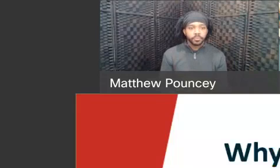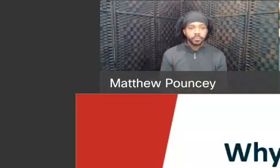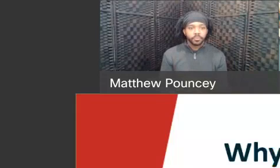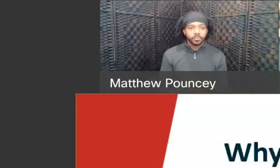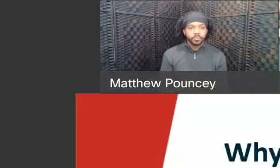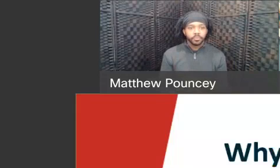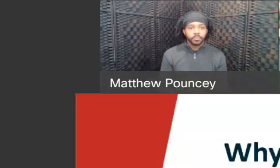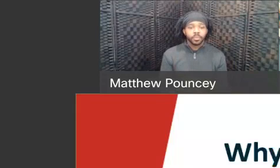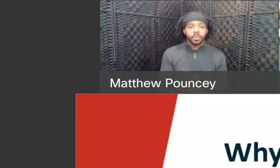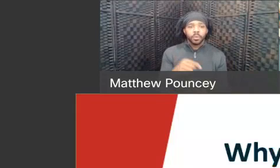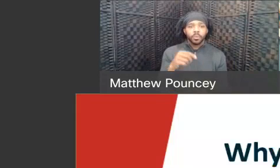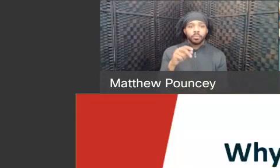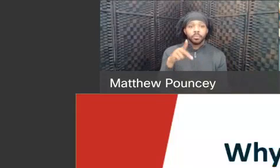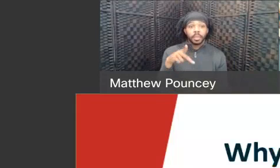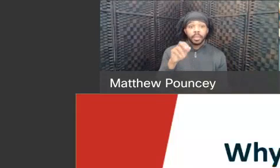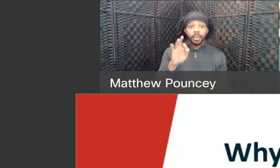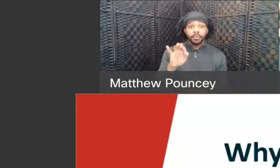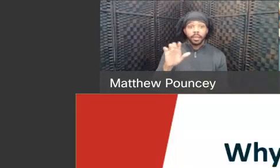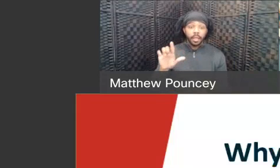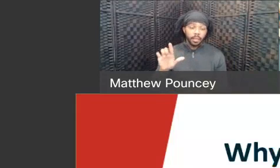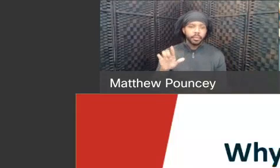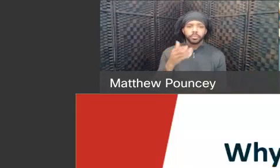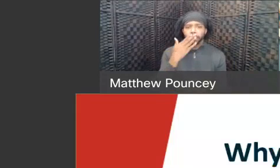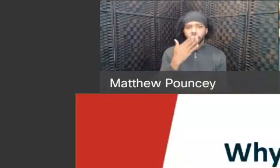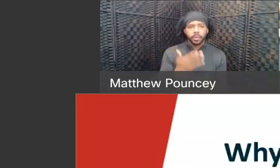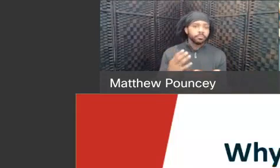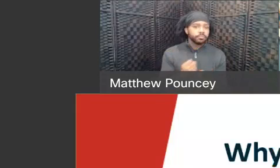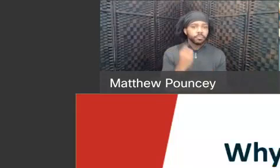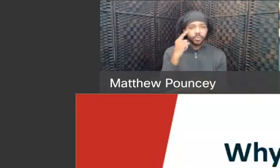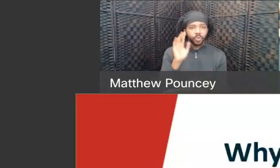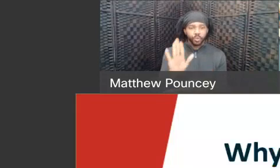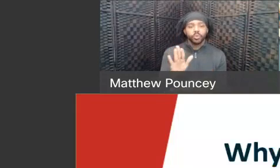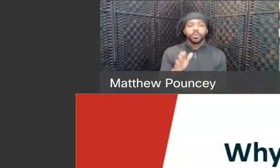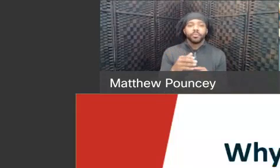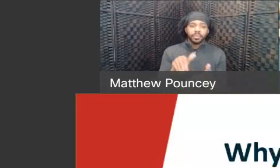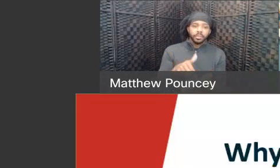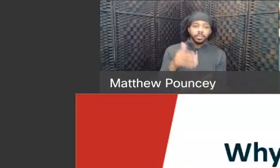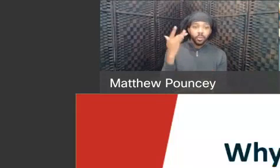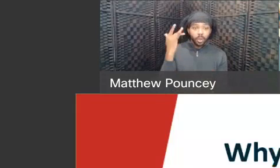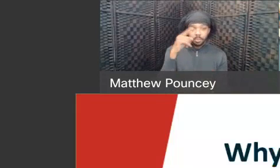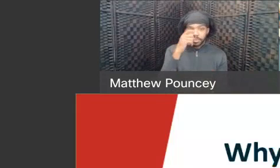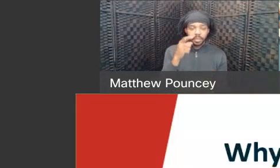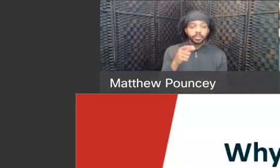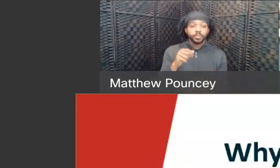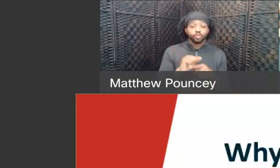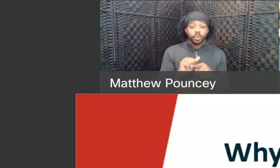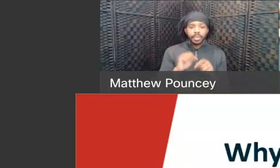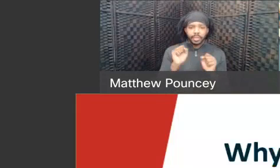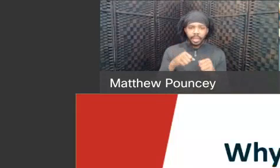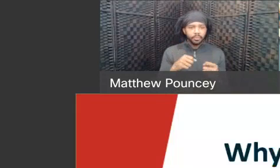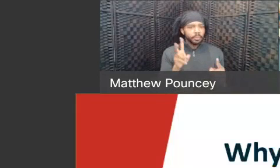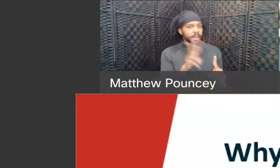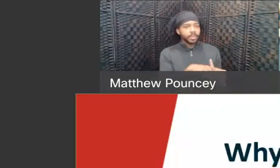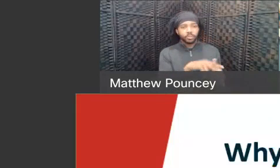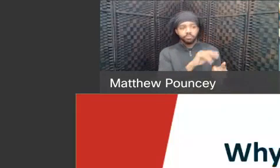Project First Line can be a great asset for your facility's infection control program because the training modules can be applied to a variety